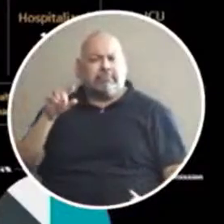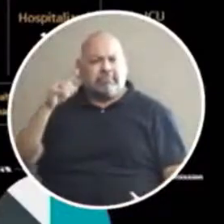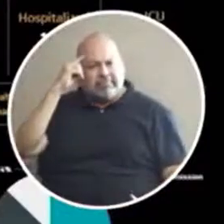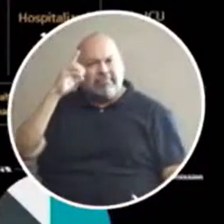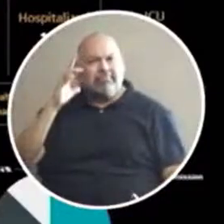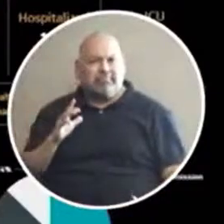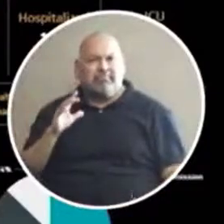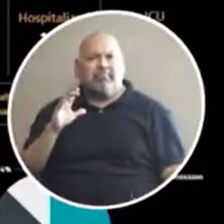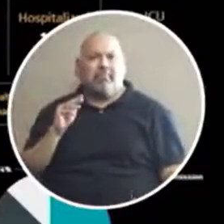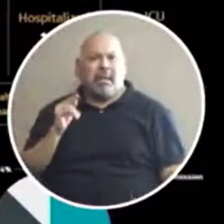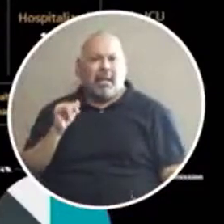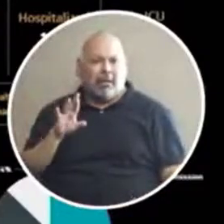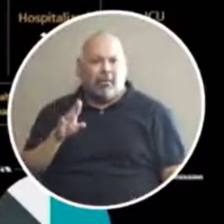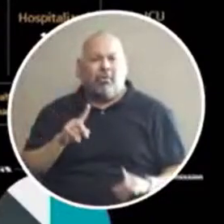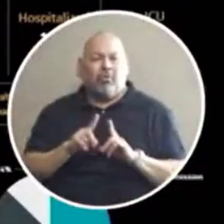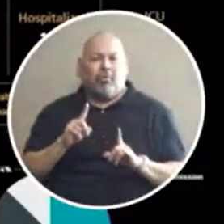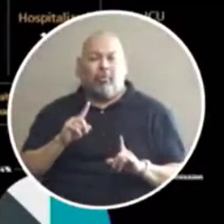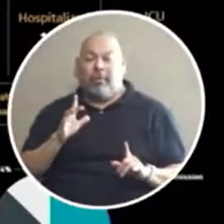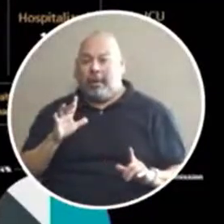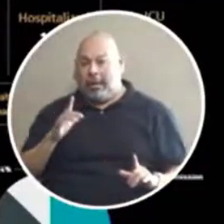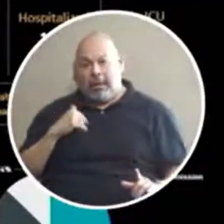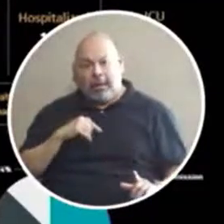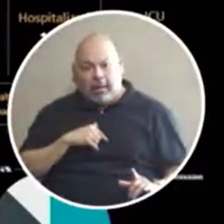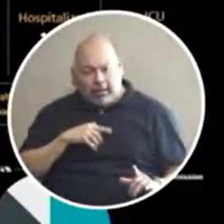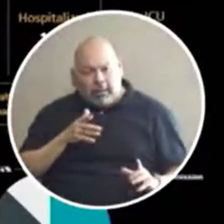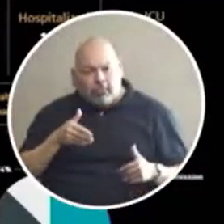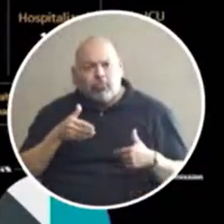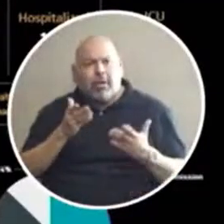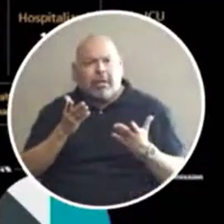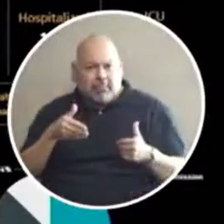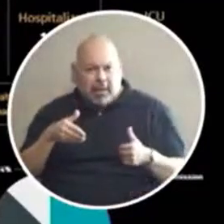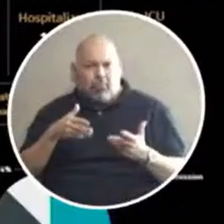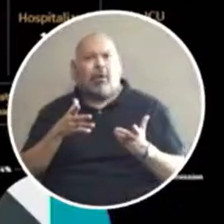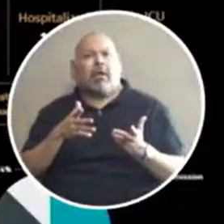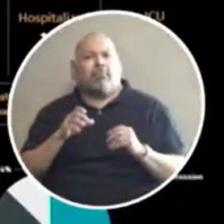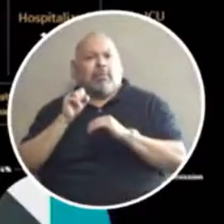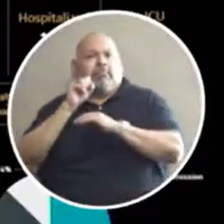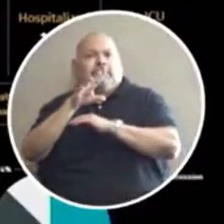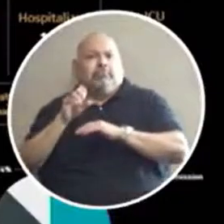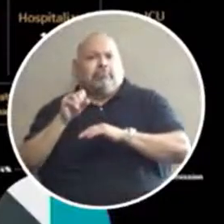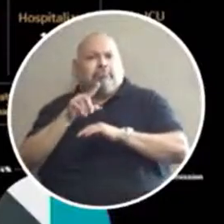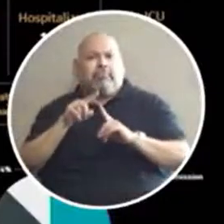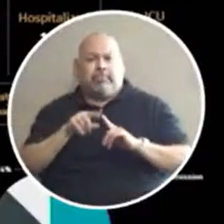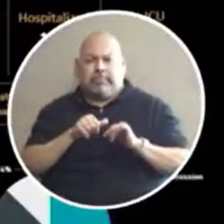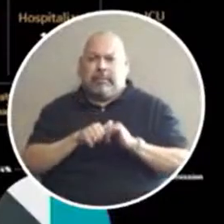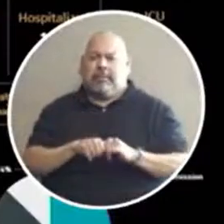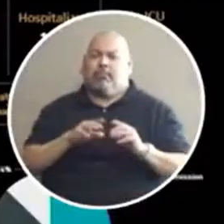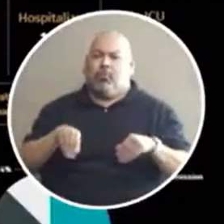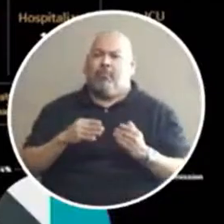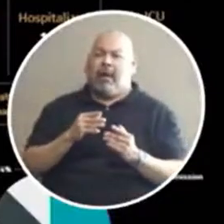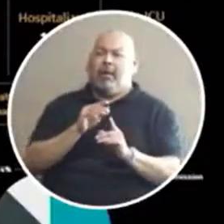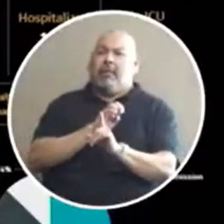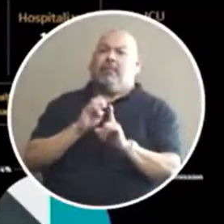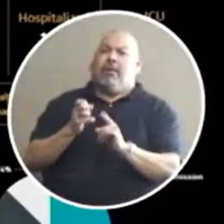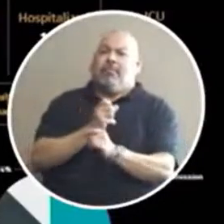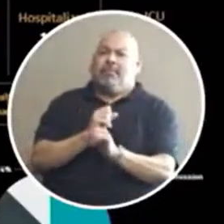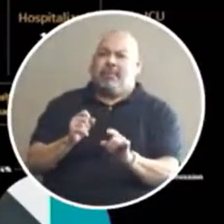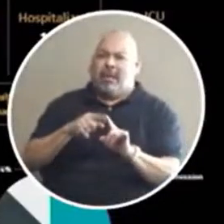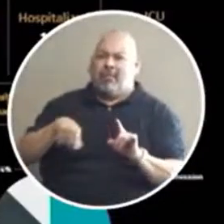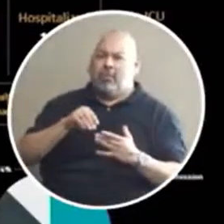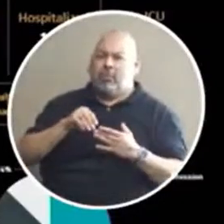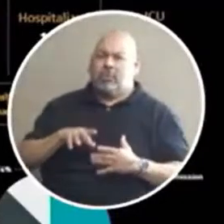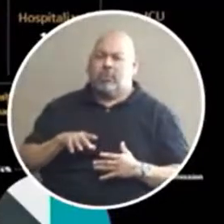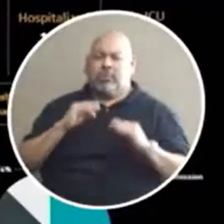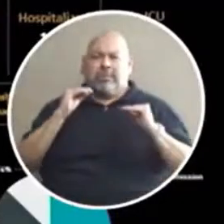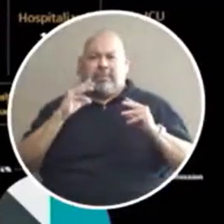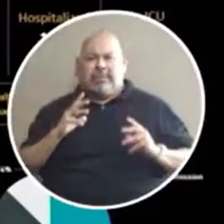order them, but we continue providing guidance and recommendations to them in which they're going to continue to provide a safe environment for the students,